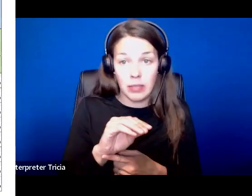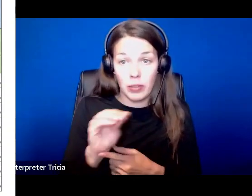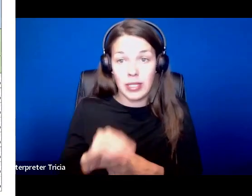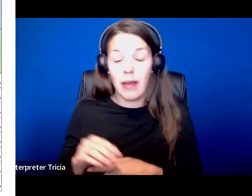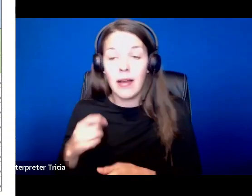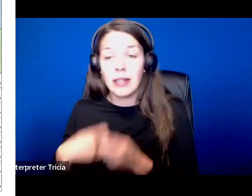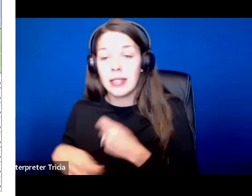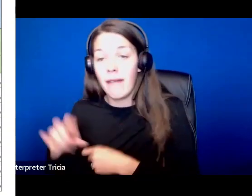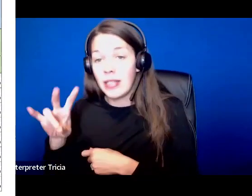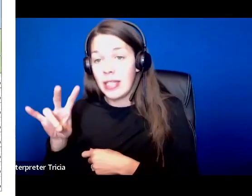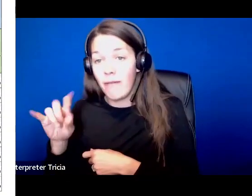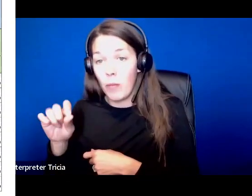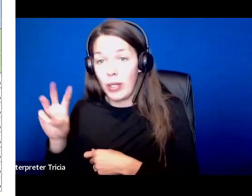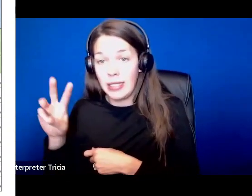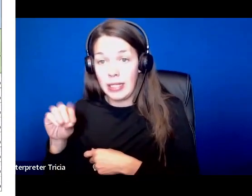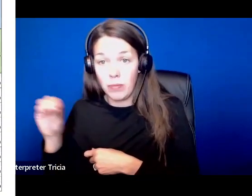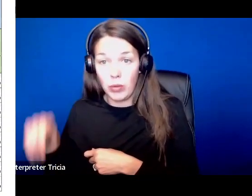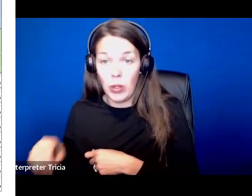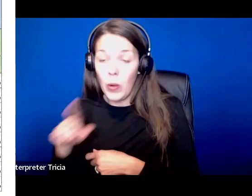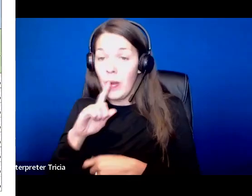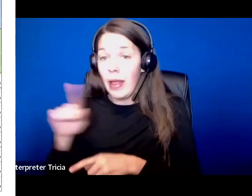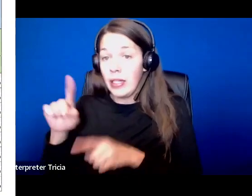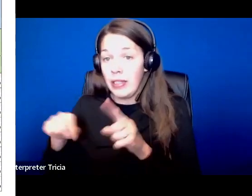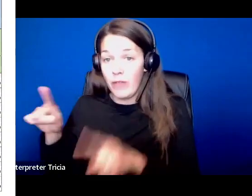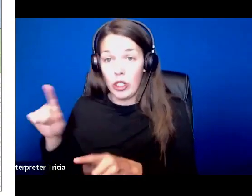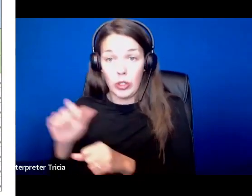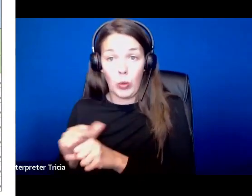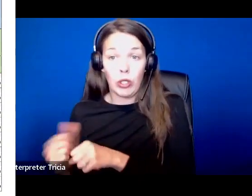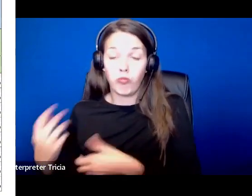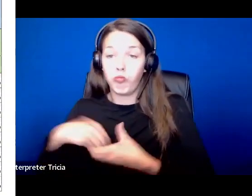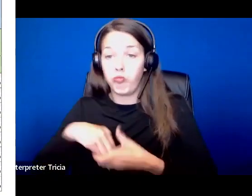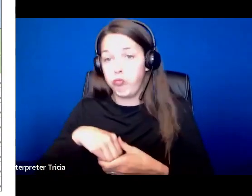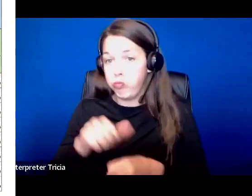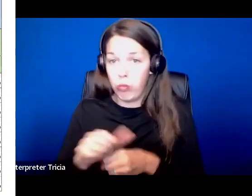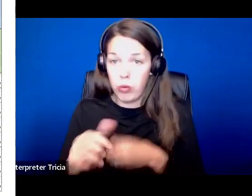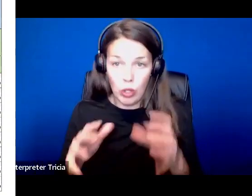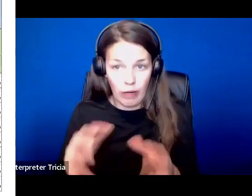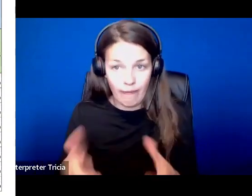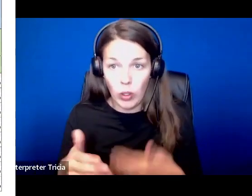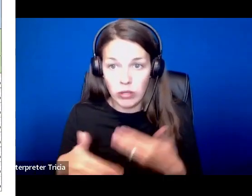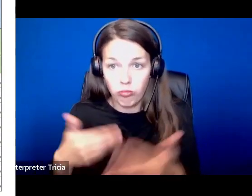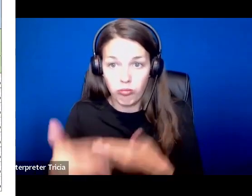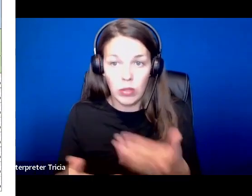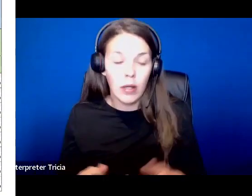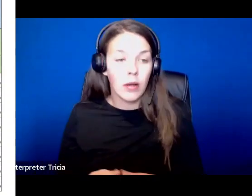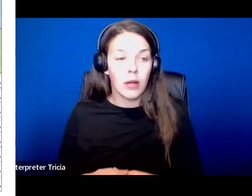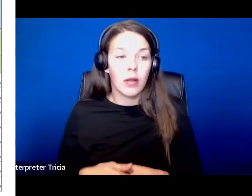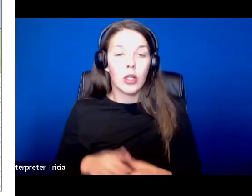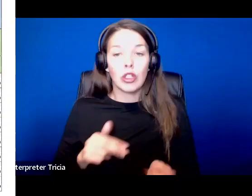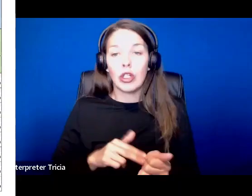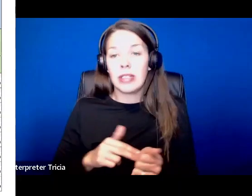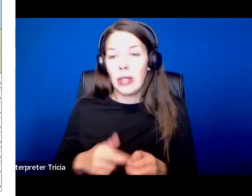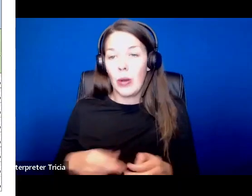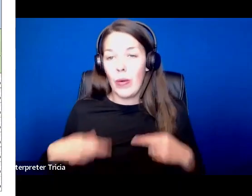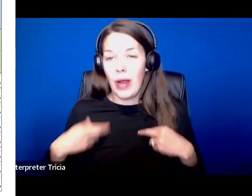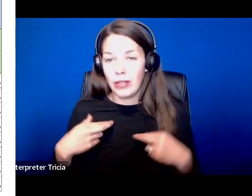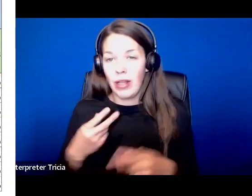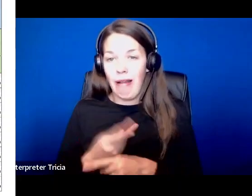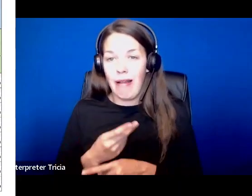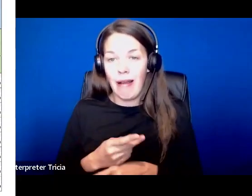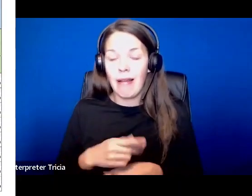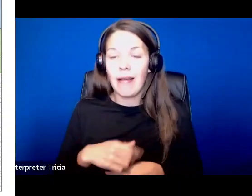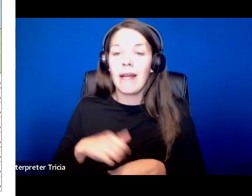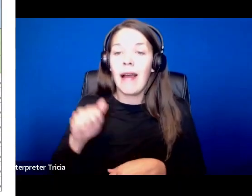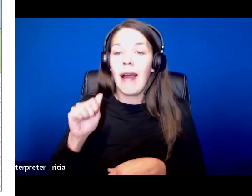7.6% if it wasn't for diverse workers. So in nursing and residential care, it's Asian